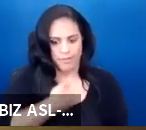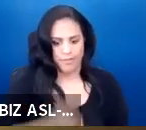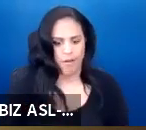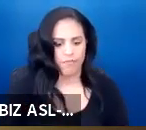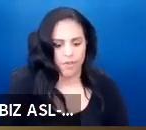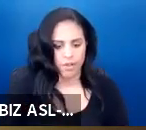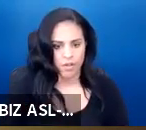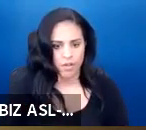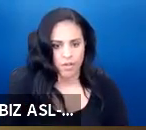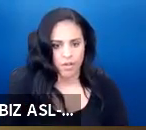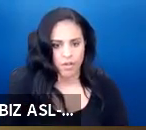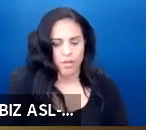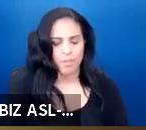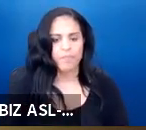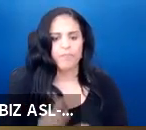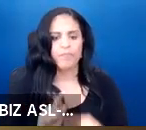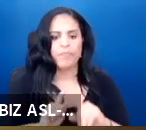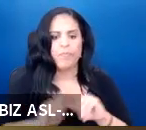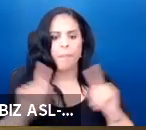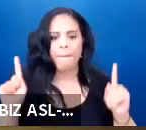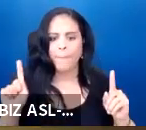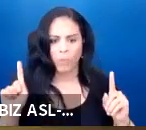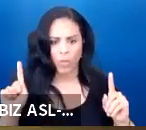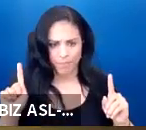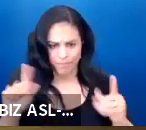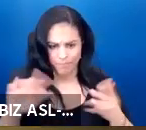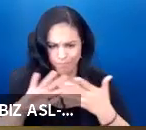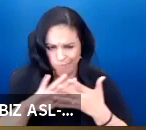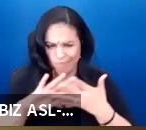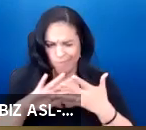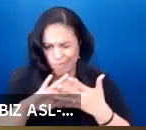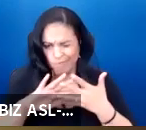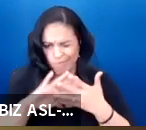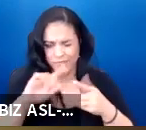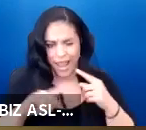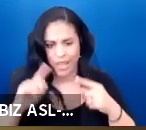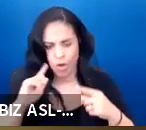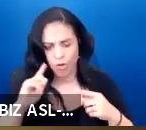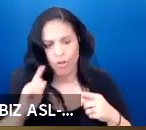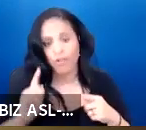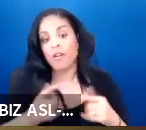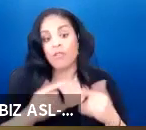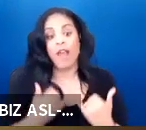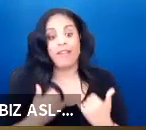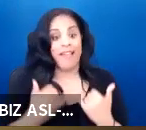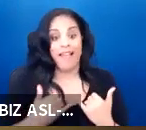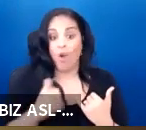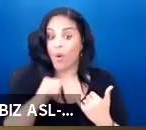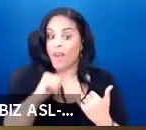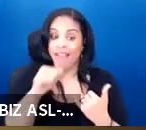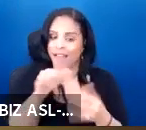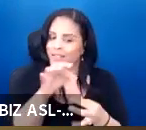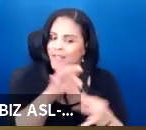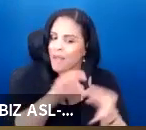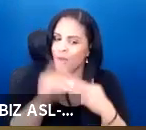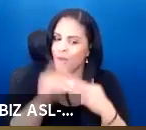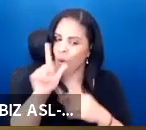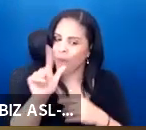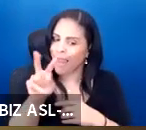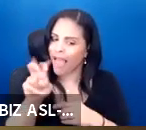mean, I'd like to think this right now, it's not a substitute for live theater,